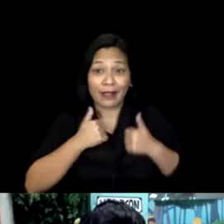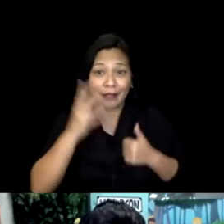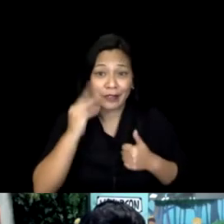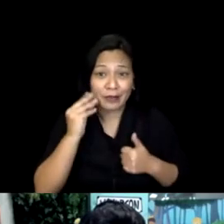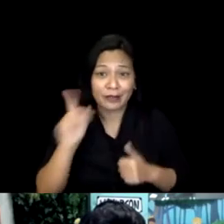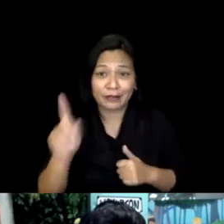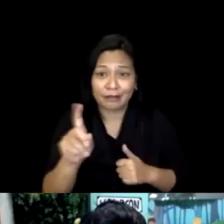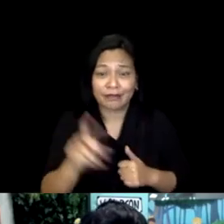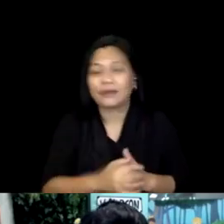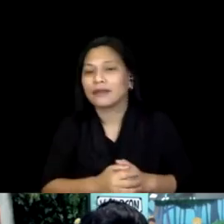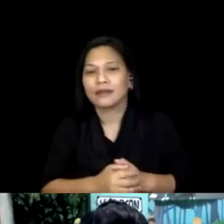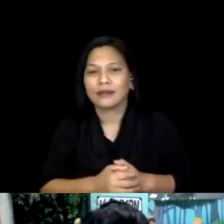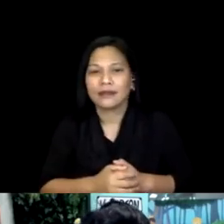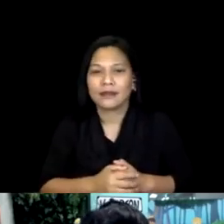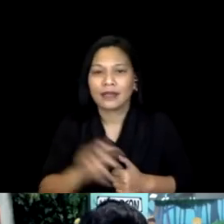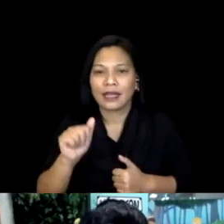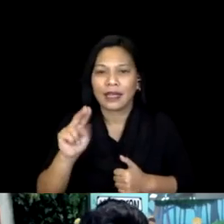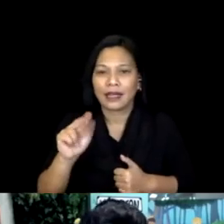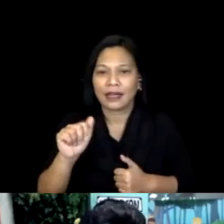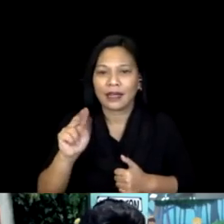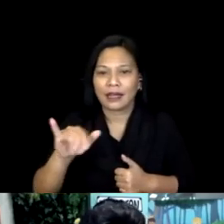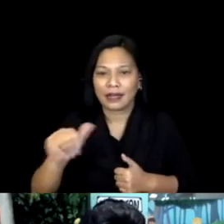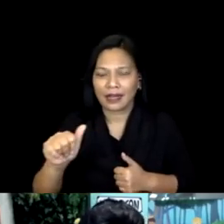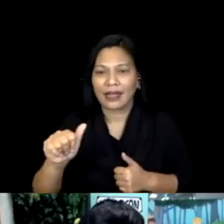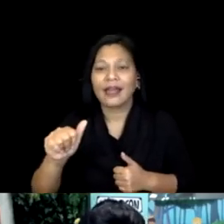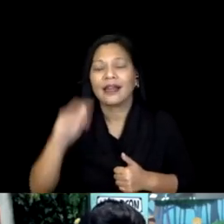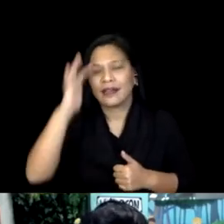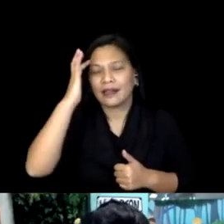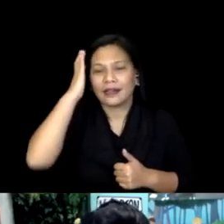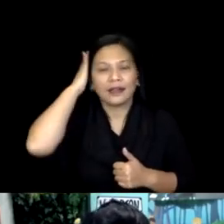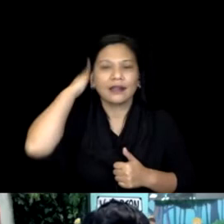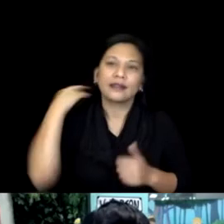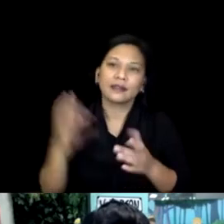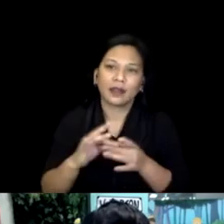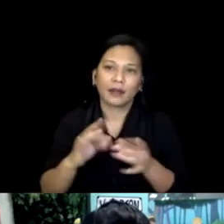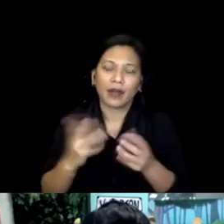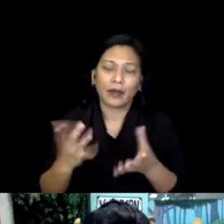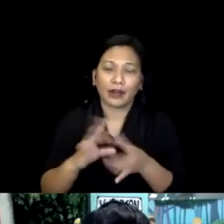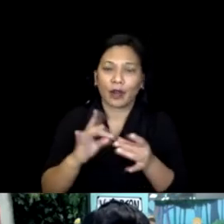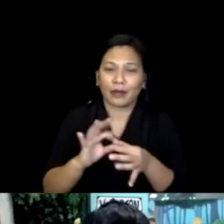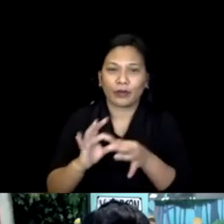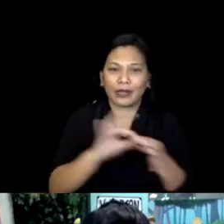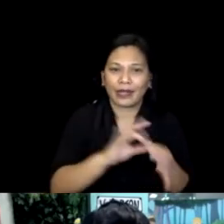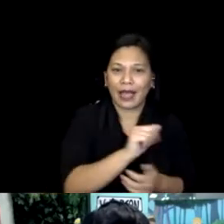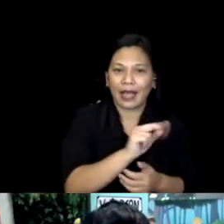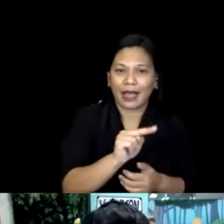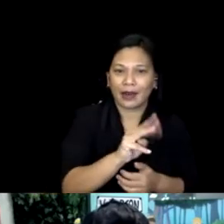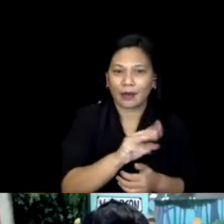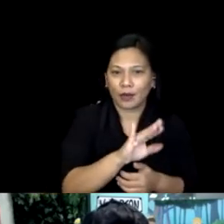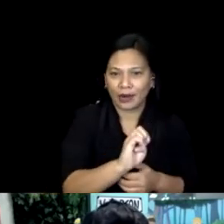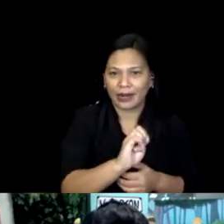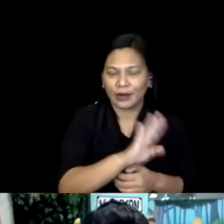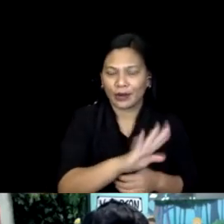with, Ananya. Go Can ahead. and I also want to say something in relation to what Anne-Marie was saying, is that I love this idea